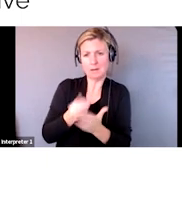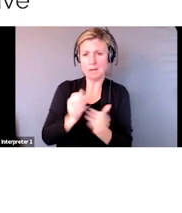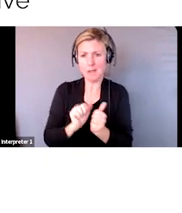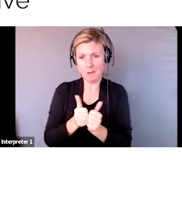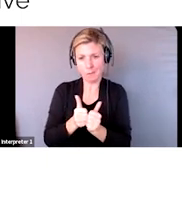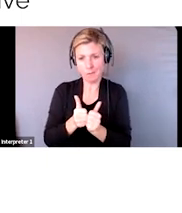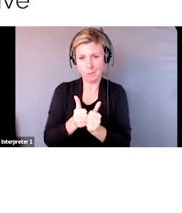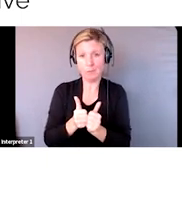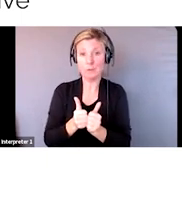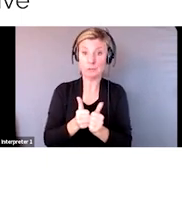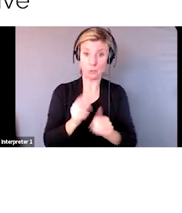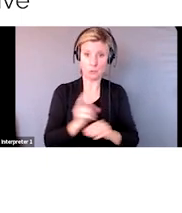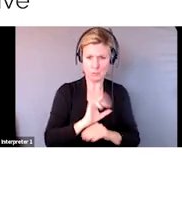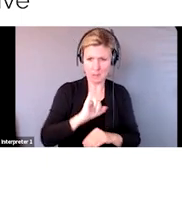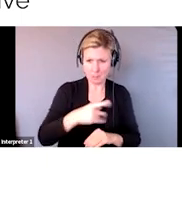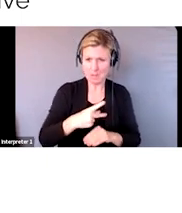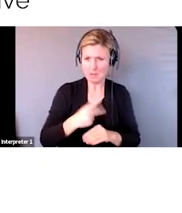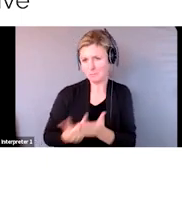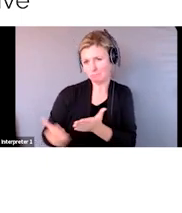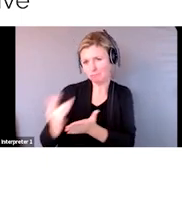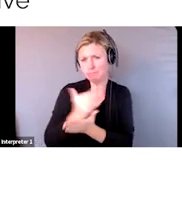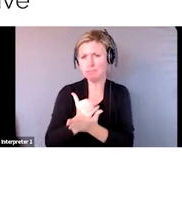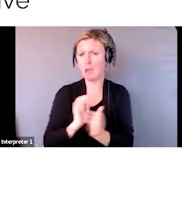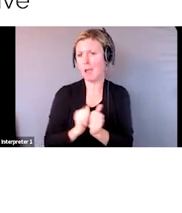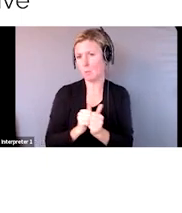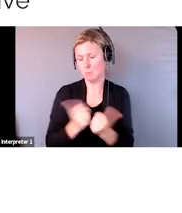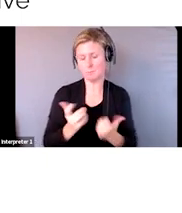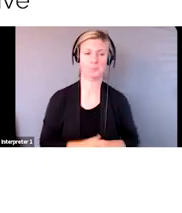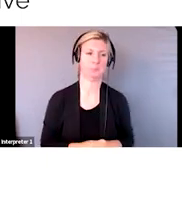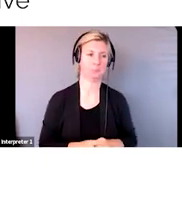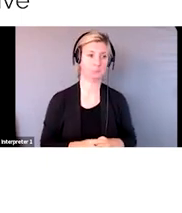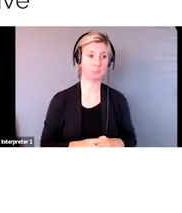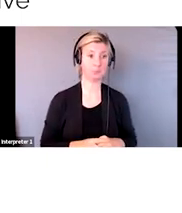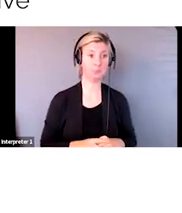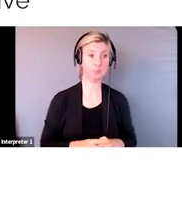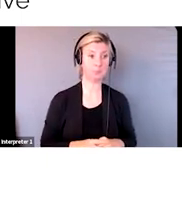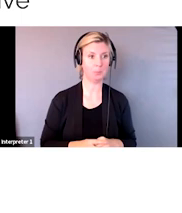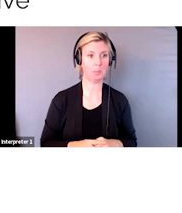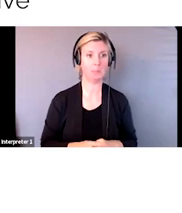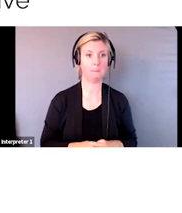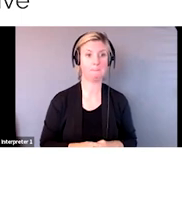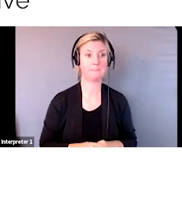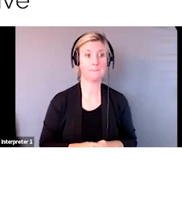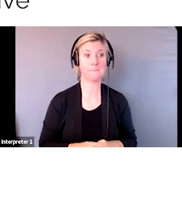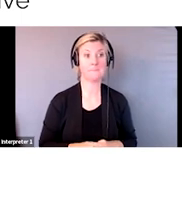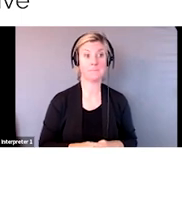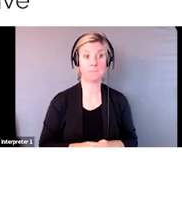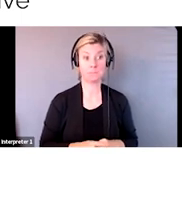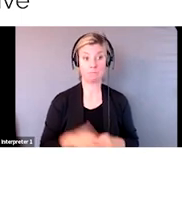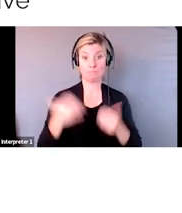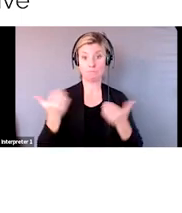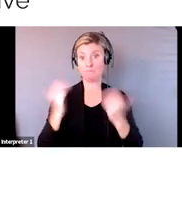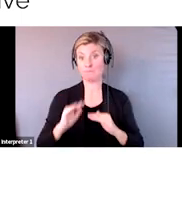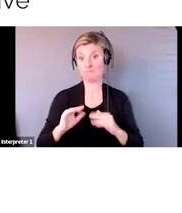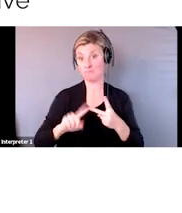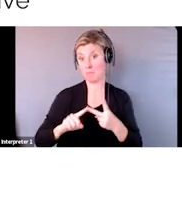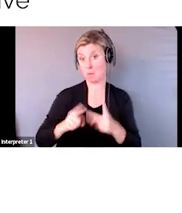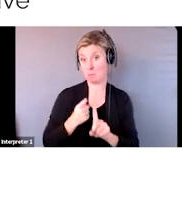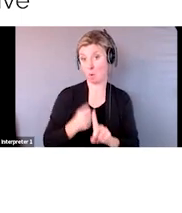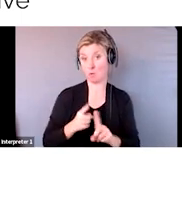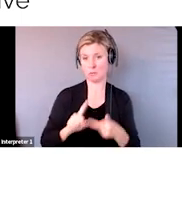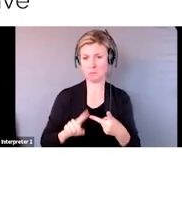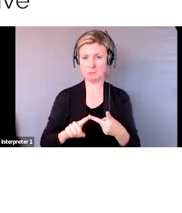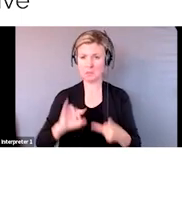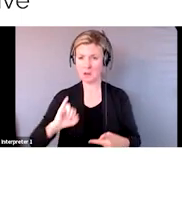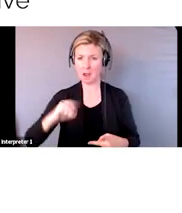the IP? It should also establish how IP is managed in view of the business strategy. So how does that IP